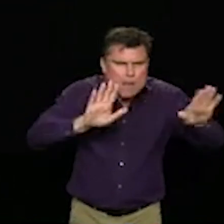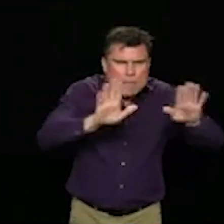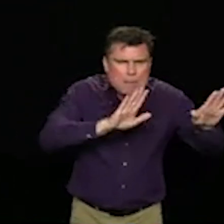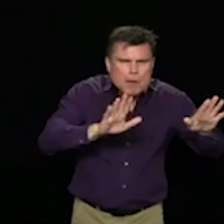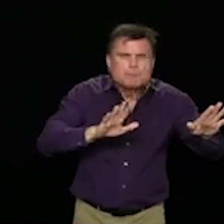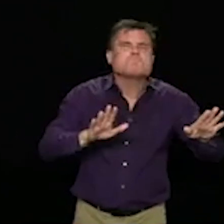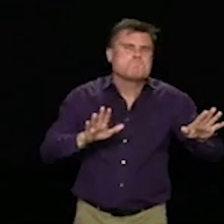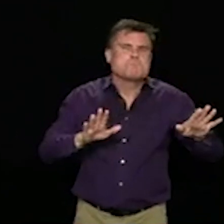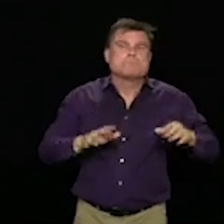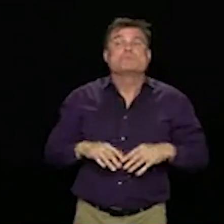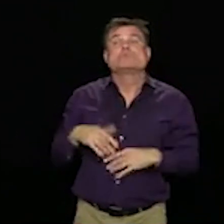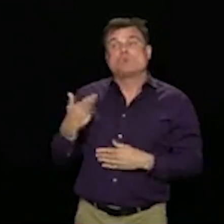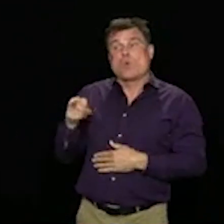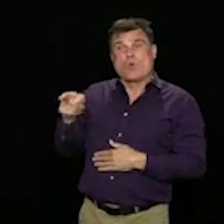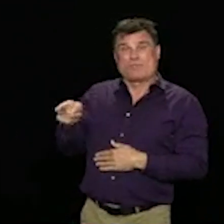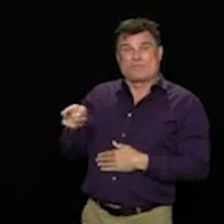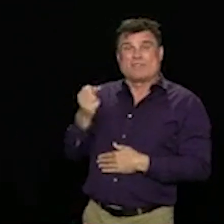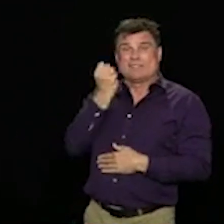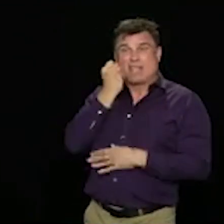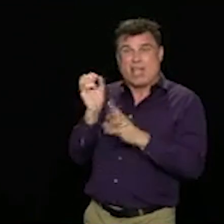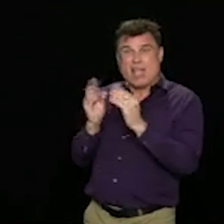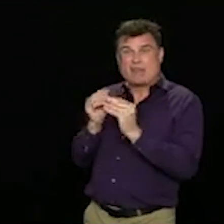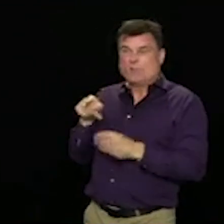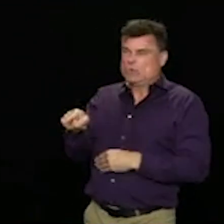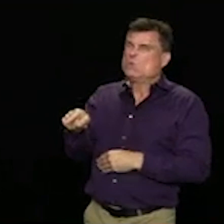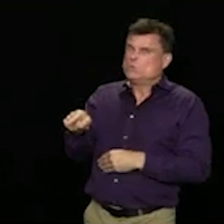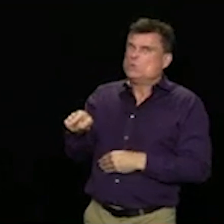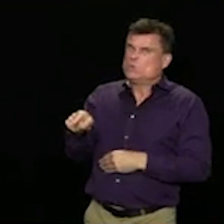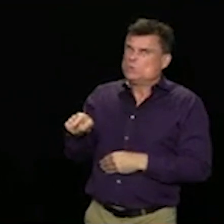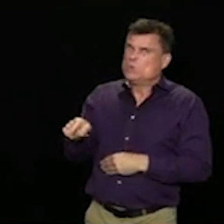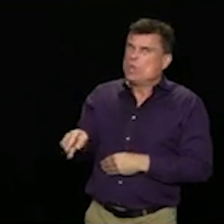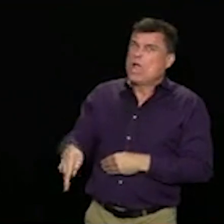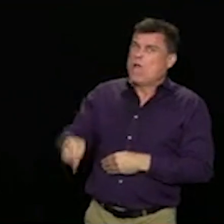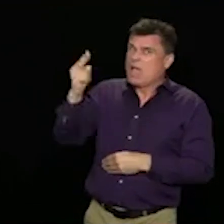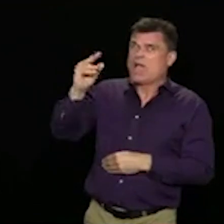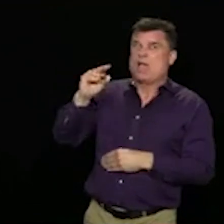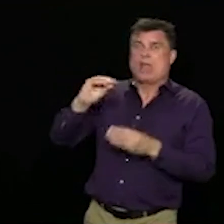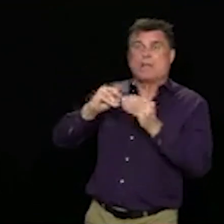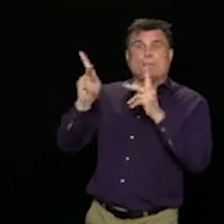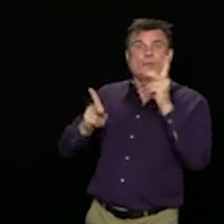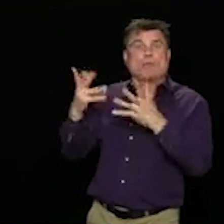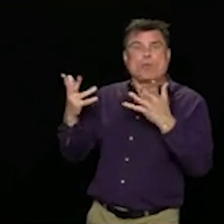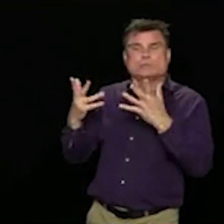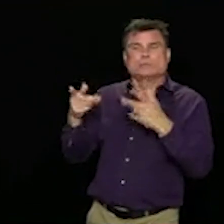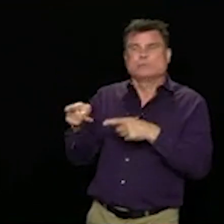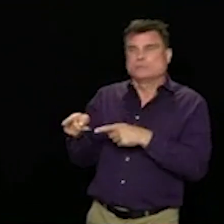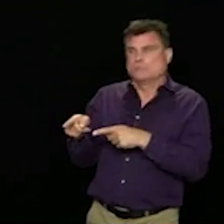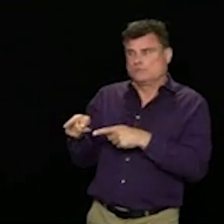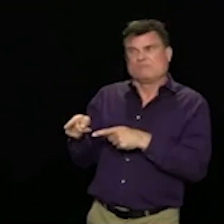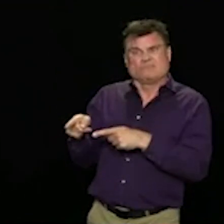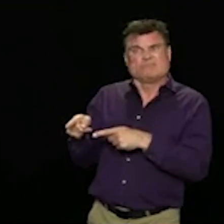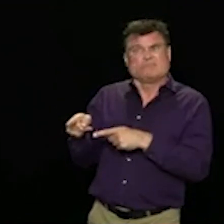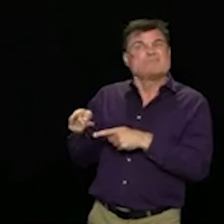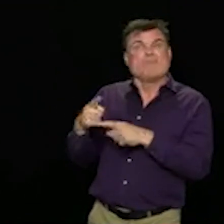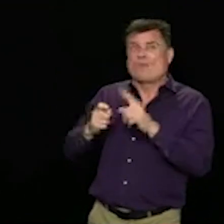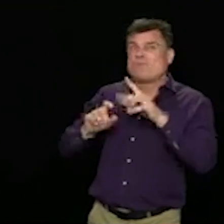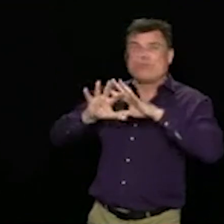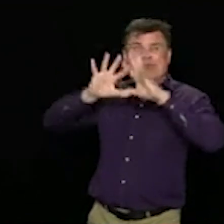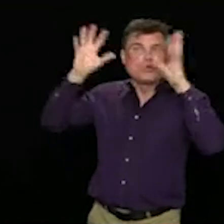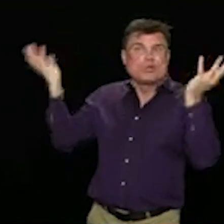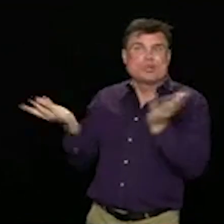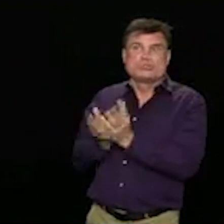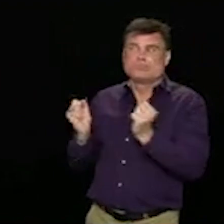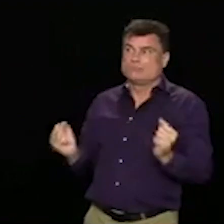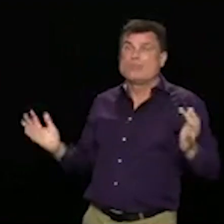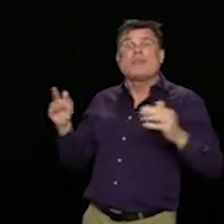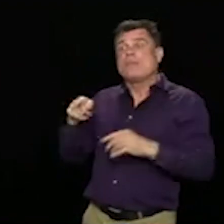including many thousands of people from other countries where we now recognize there was quite a lot of transmission happening, would have